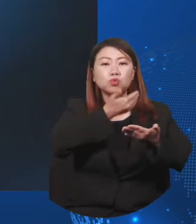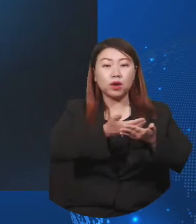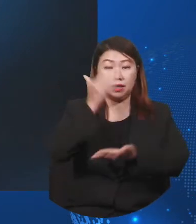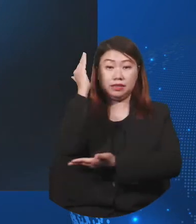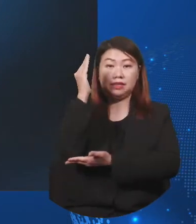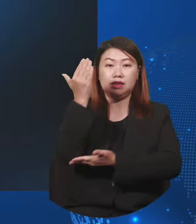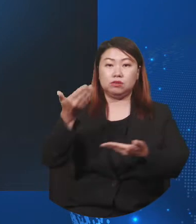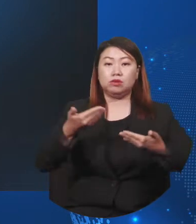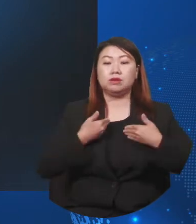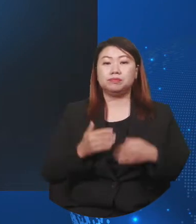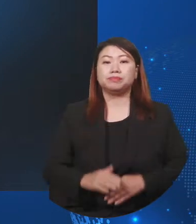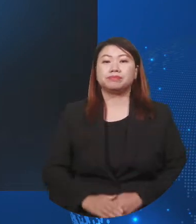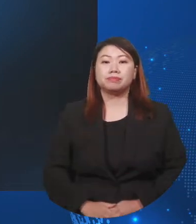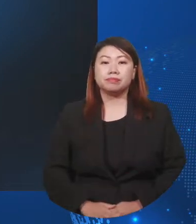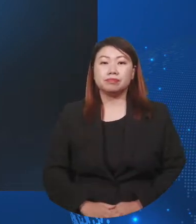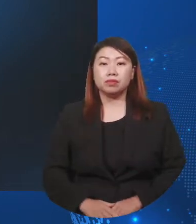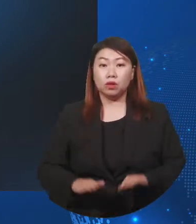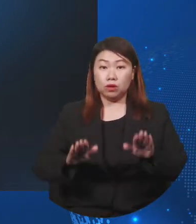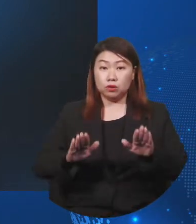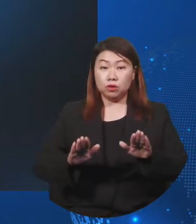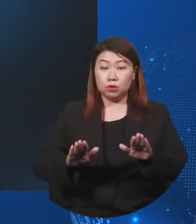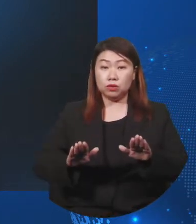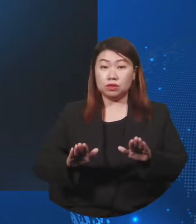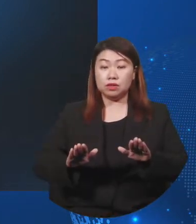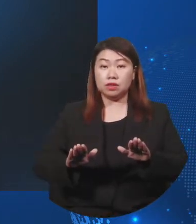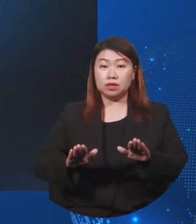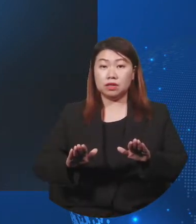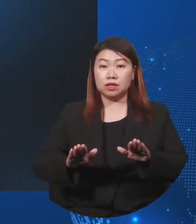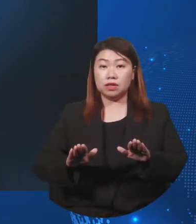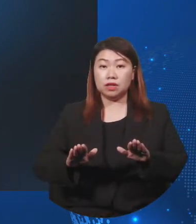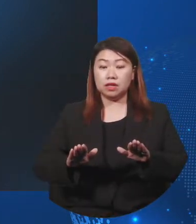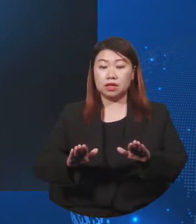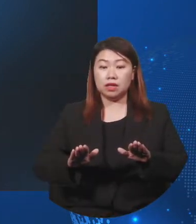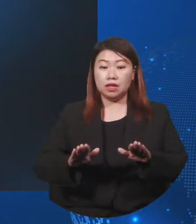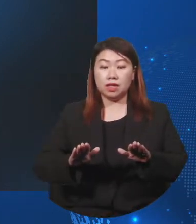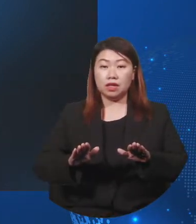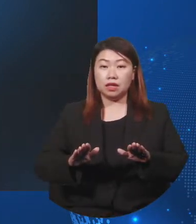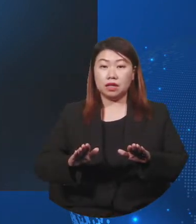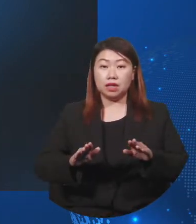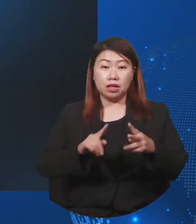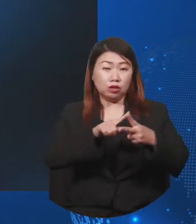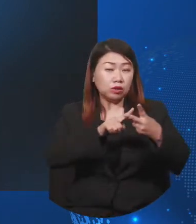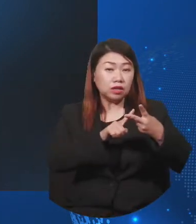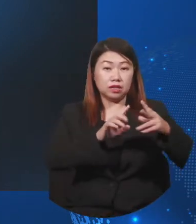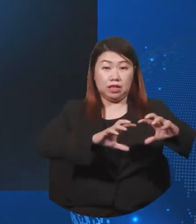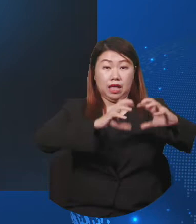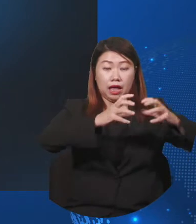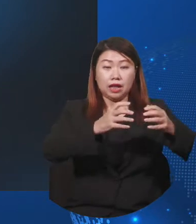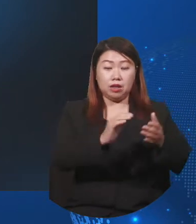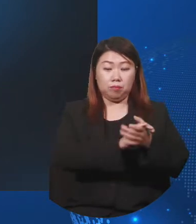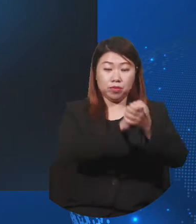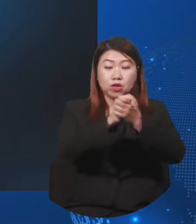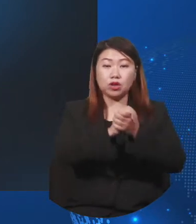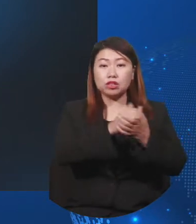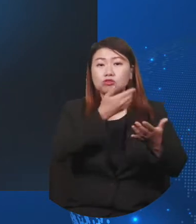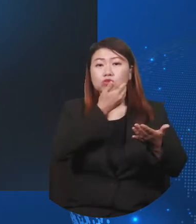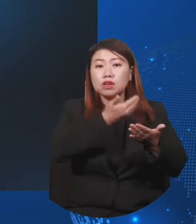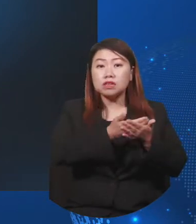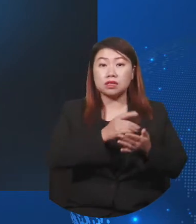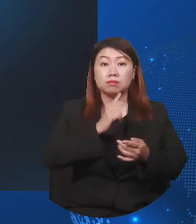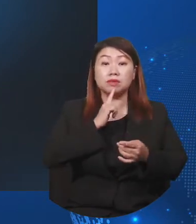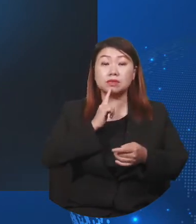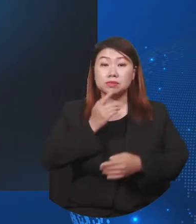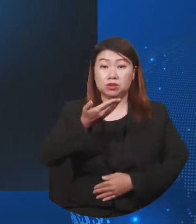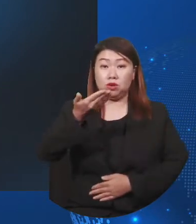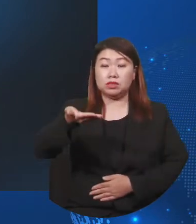preparing the Global South-South Development Expo, which is to take place just in 2 weeks' time, 12th to